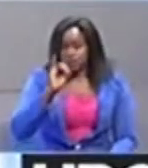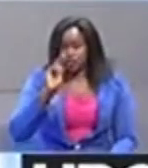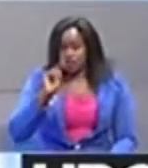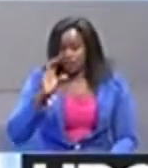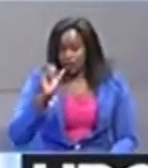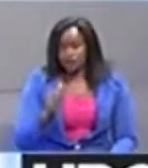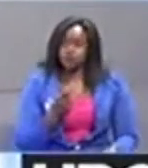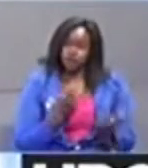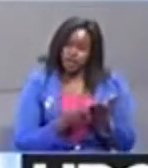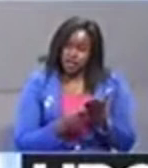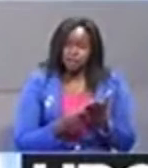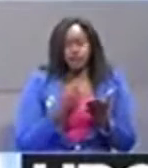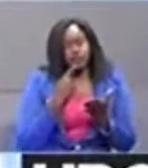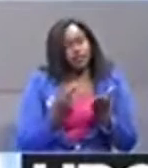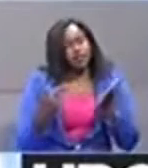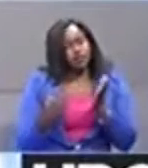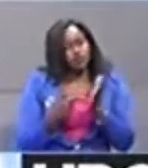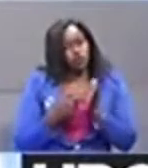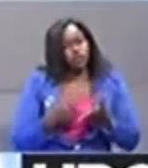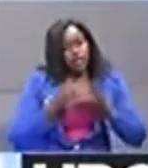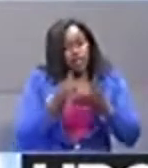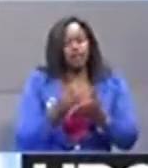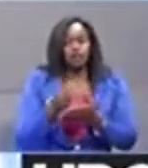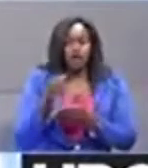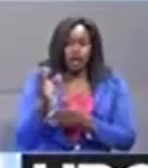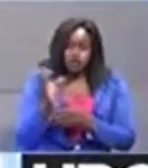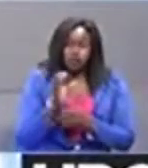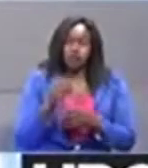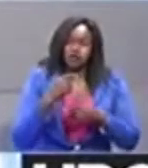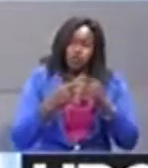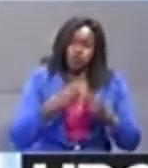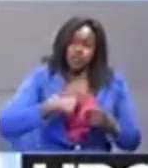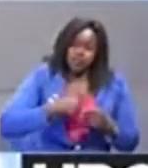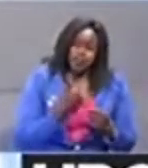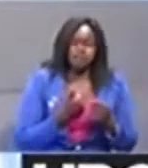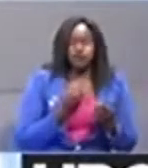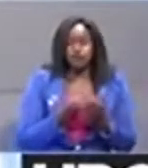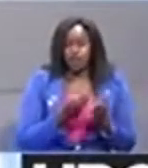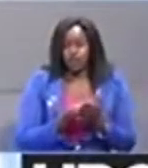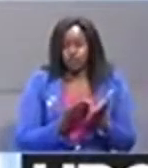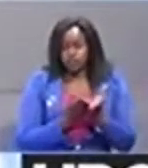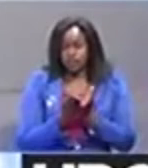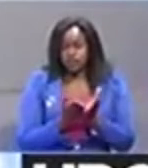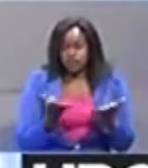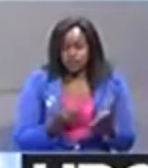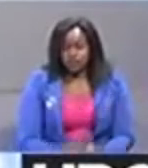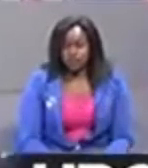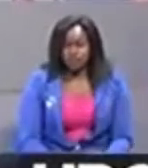Onyuta, said the technology enables consumers to transact self-oriented financial services.